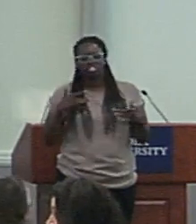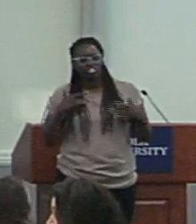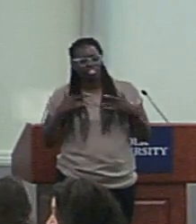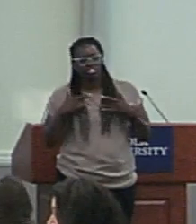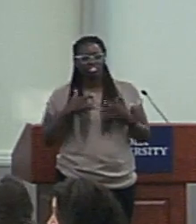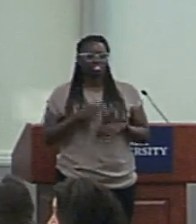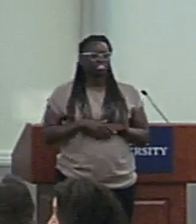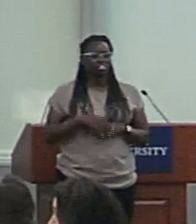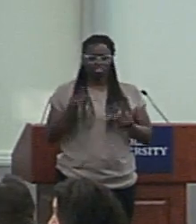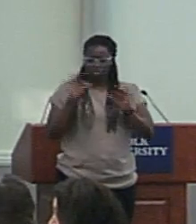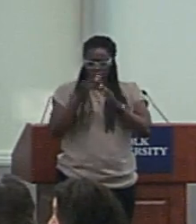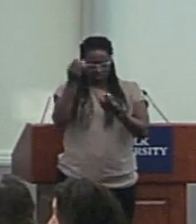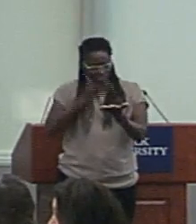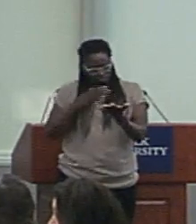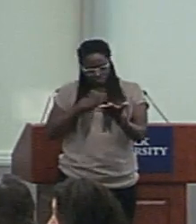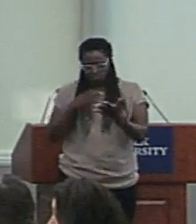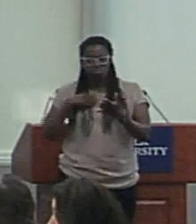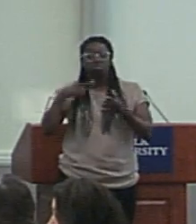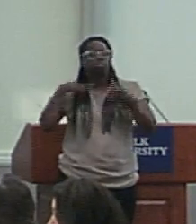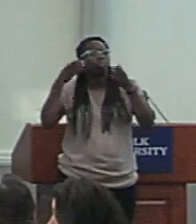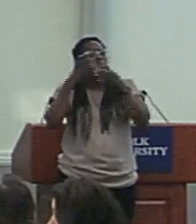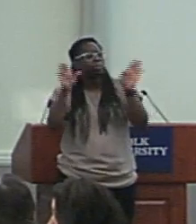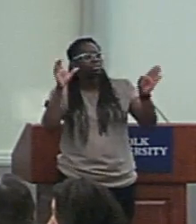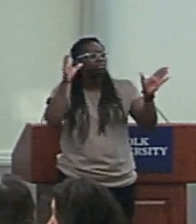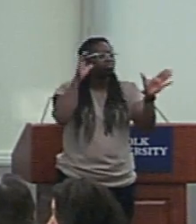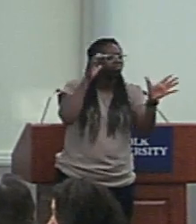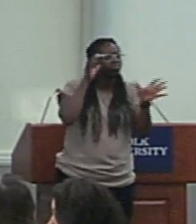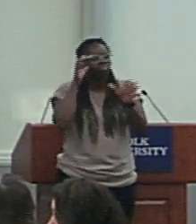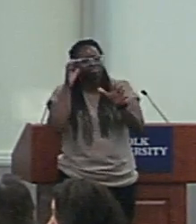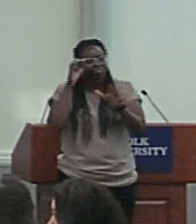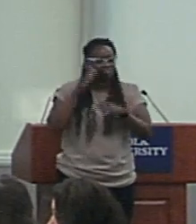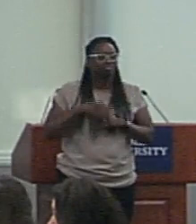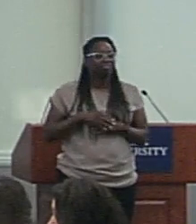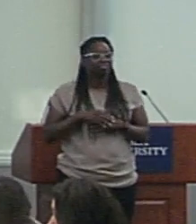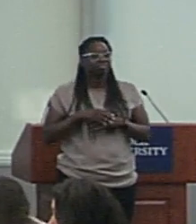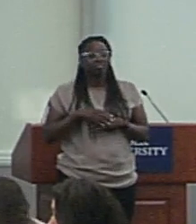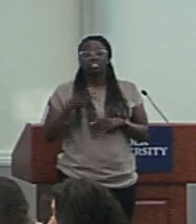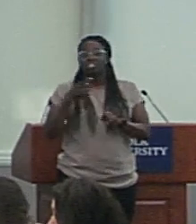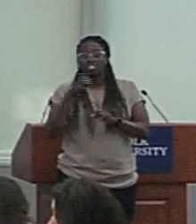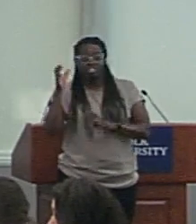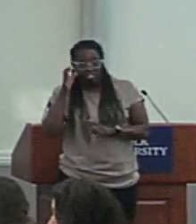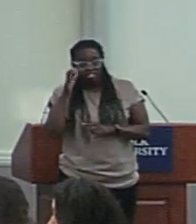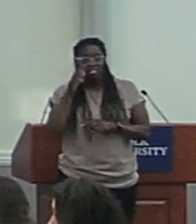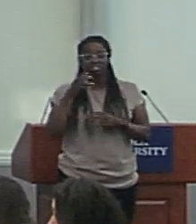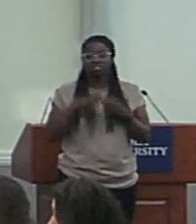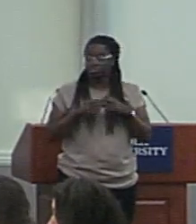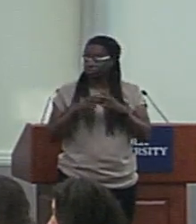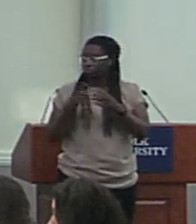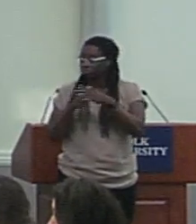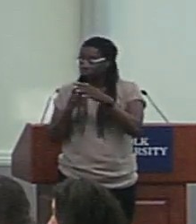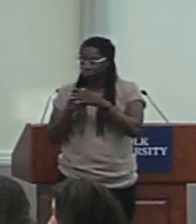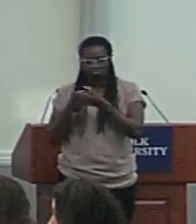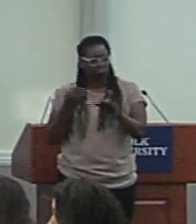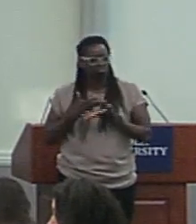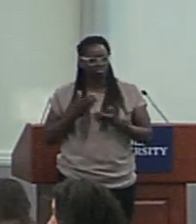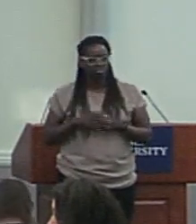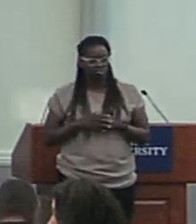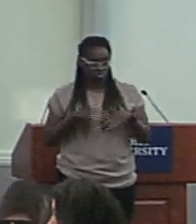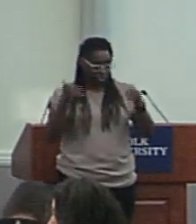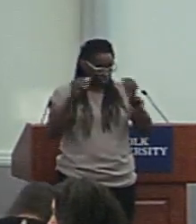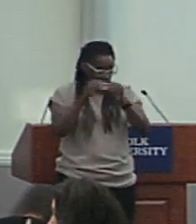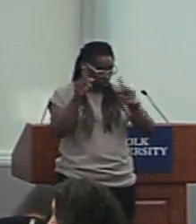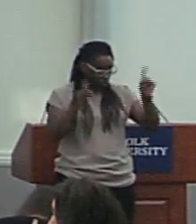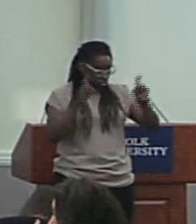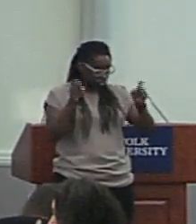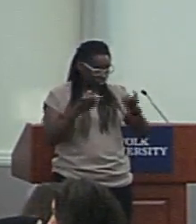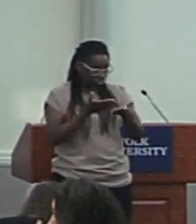I'm thrilled that she was able to listen to some of the issues in the community as we see them. Are there any more questions in the Zoom or in